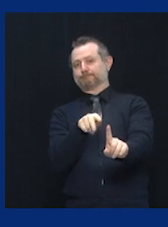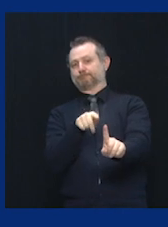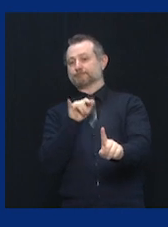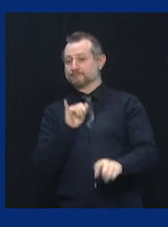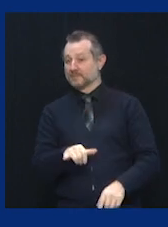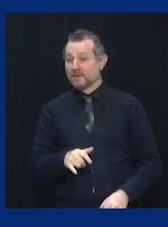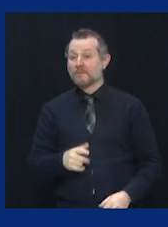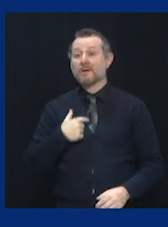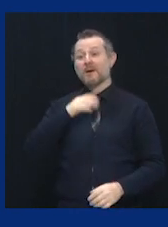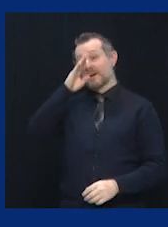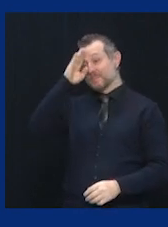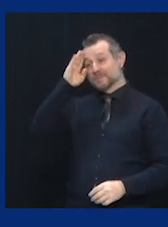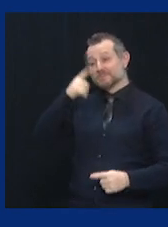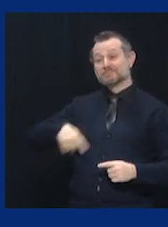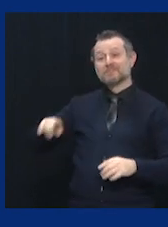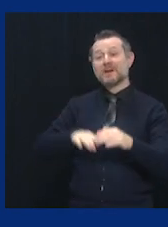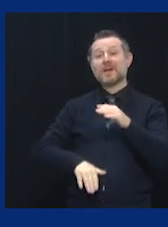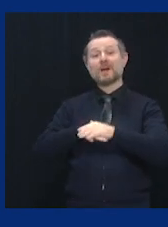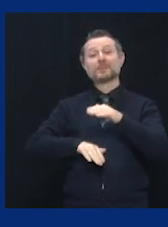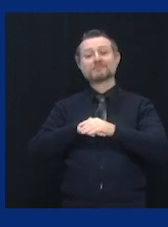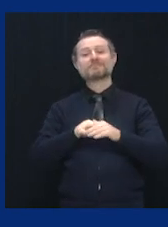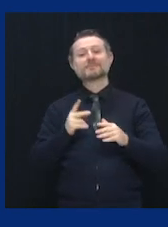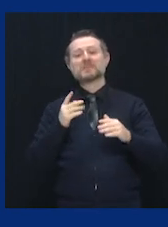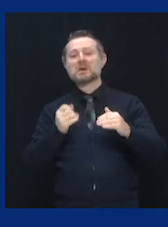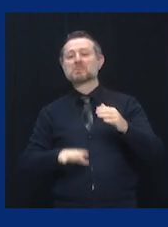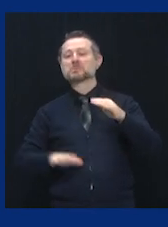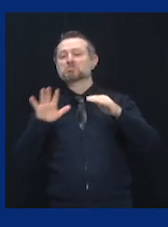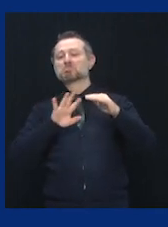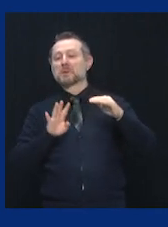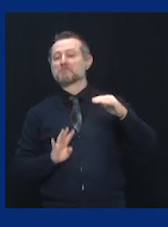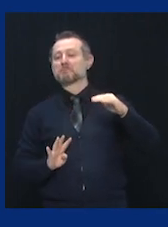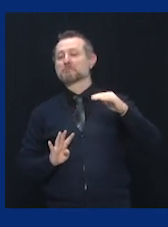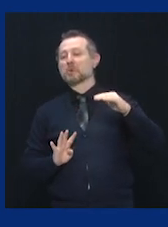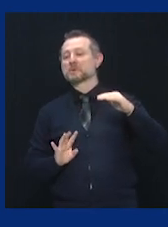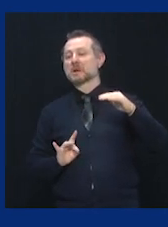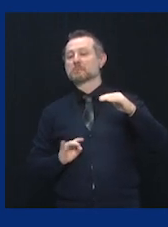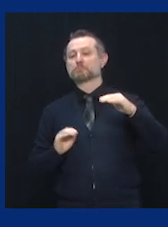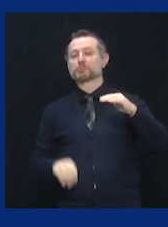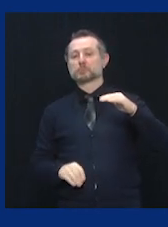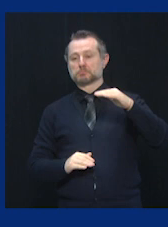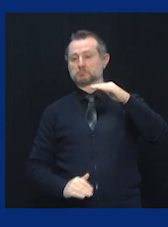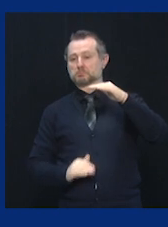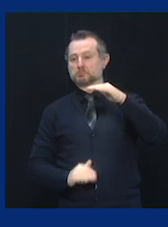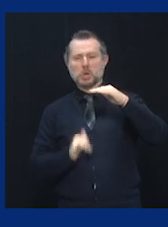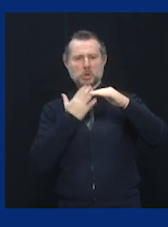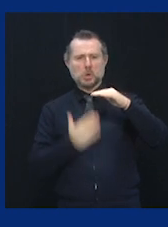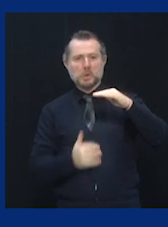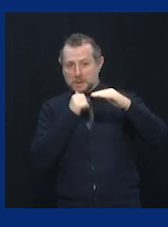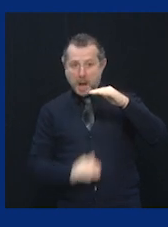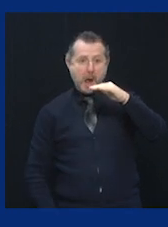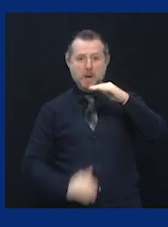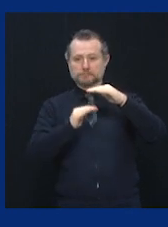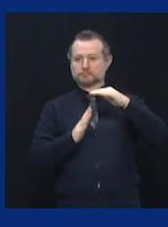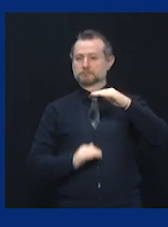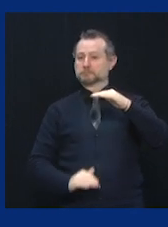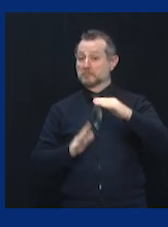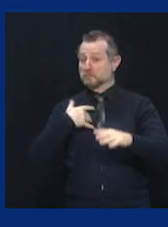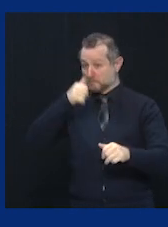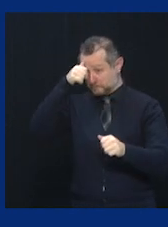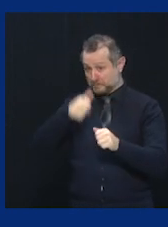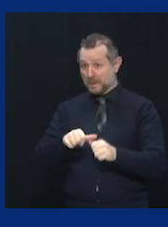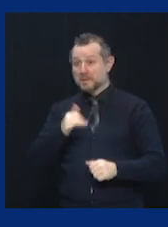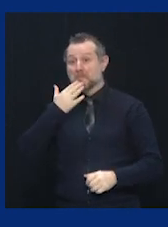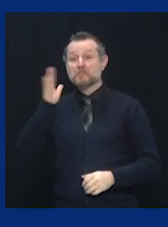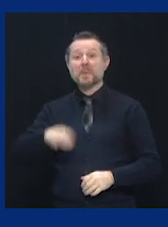about 48% in Erie County, and that's very good, because remember, the nightmare scenario